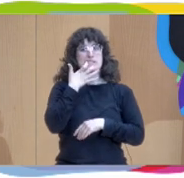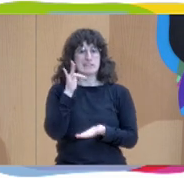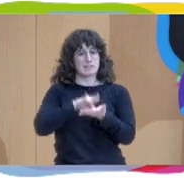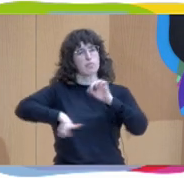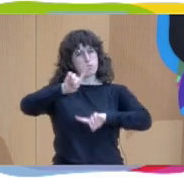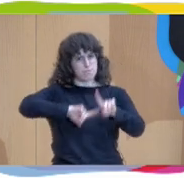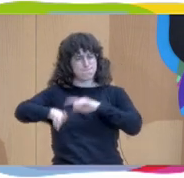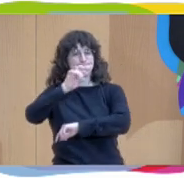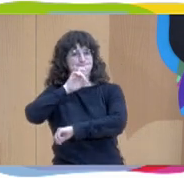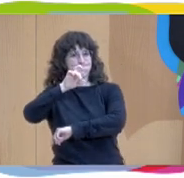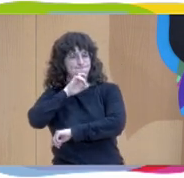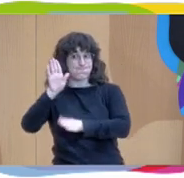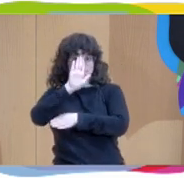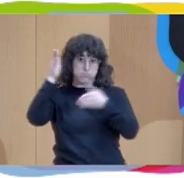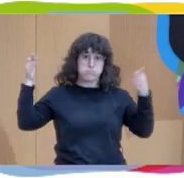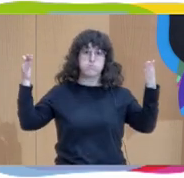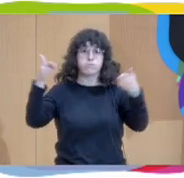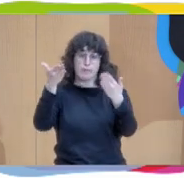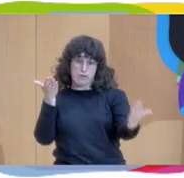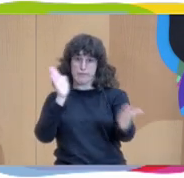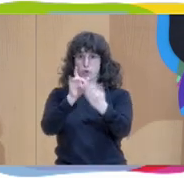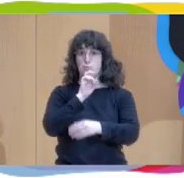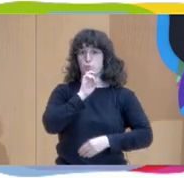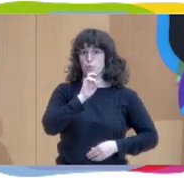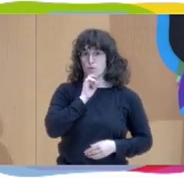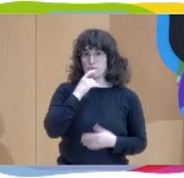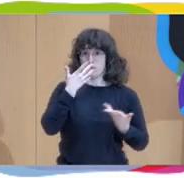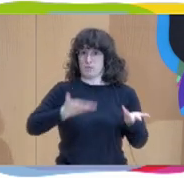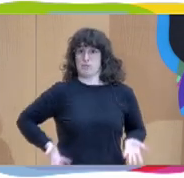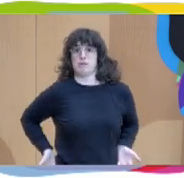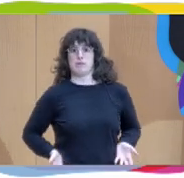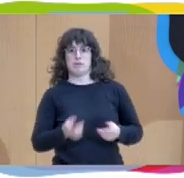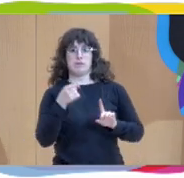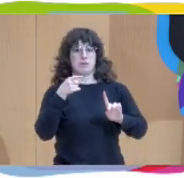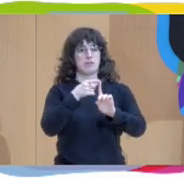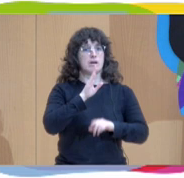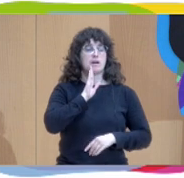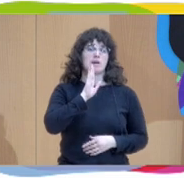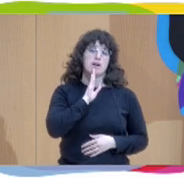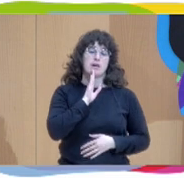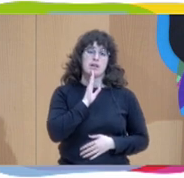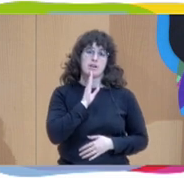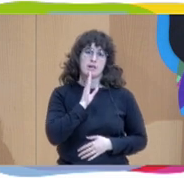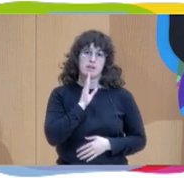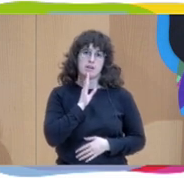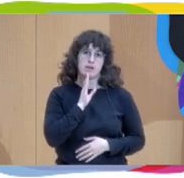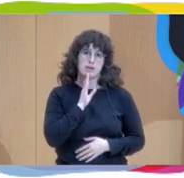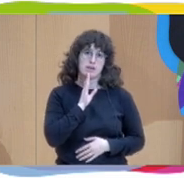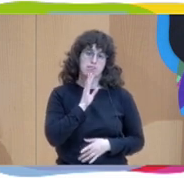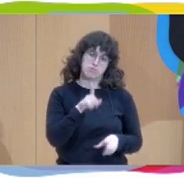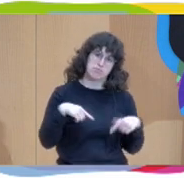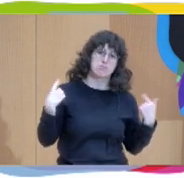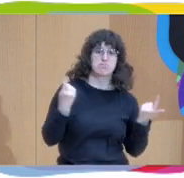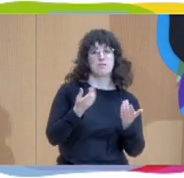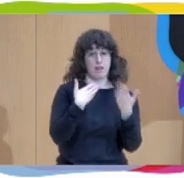for that purpose, it needs that we are in dialogues. It is the only way to learn dialogical